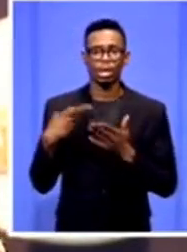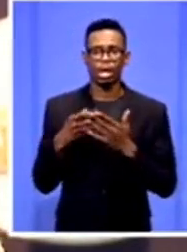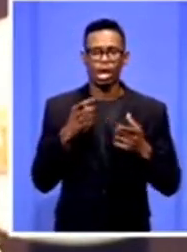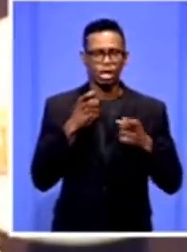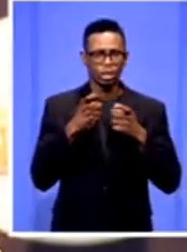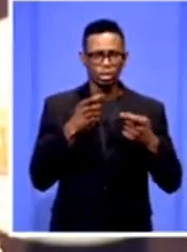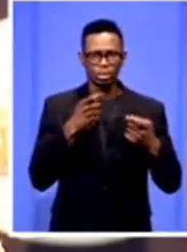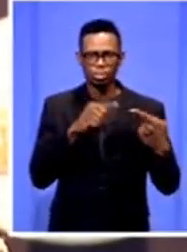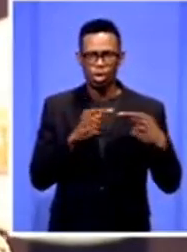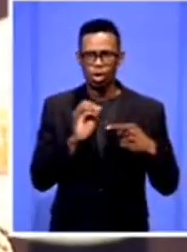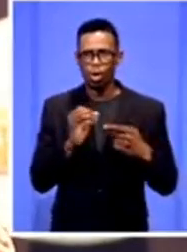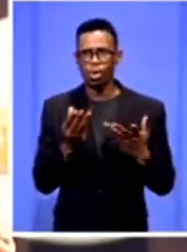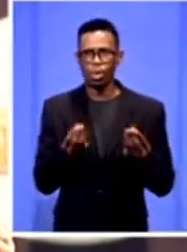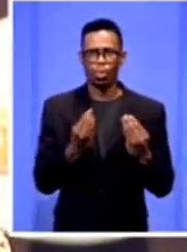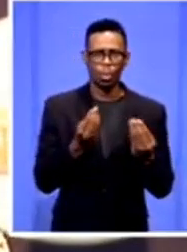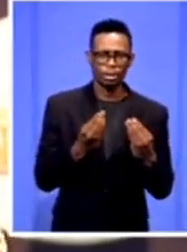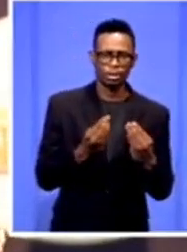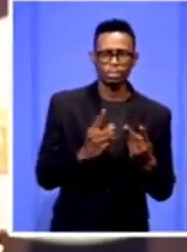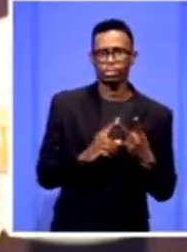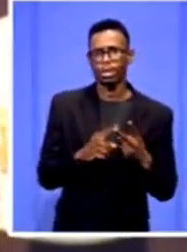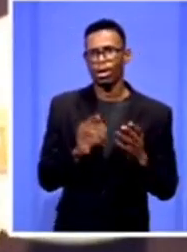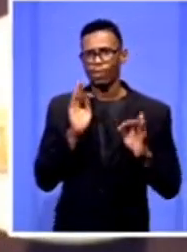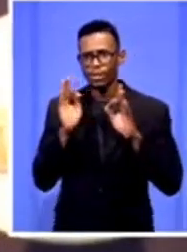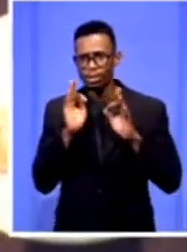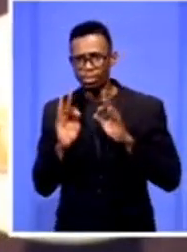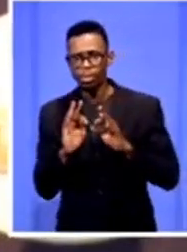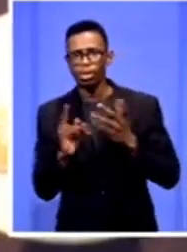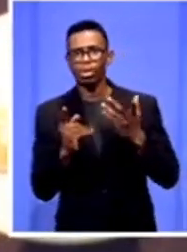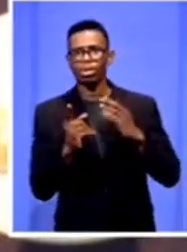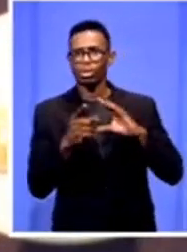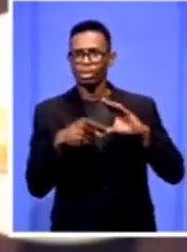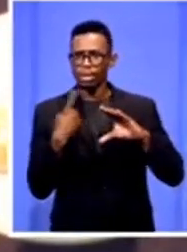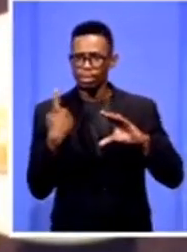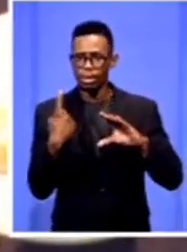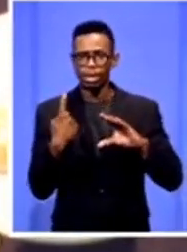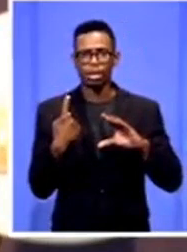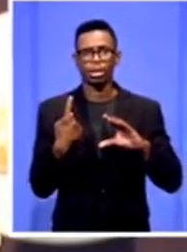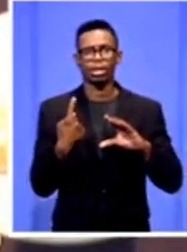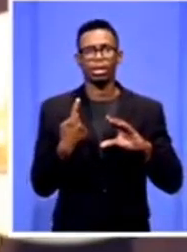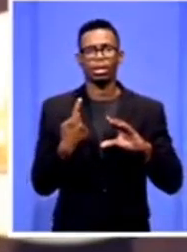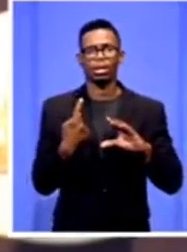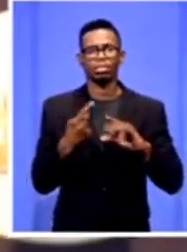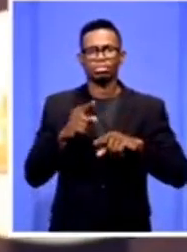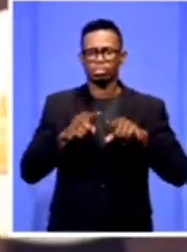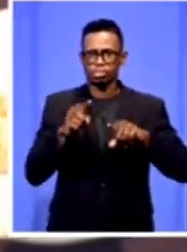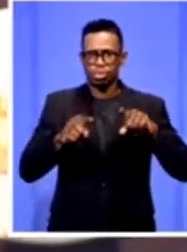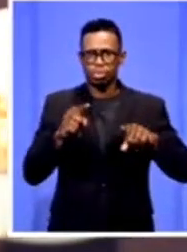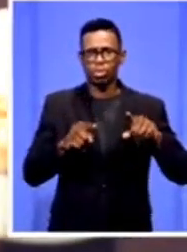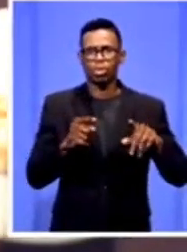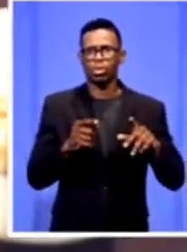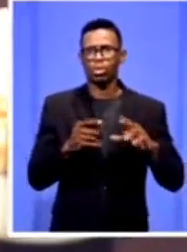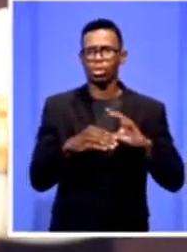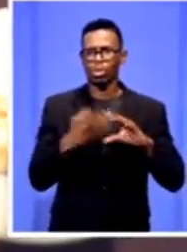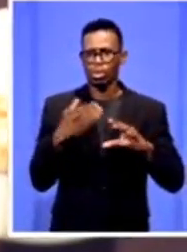ka dipheiso ho di email, ba fane ka dipheiso ba bang ba ngolletse especially hore